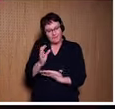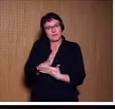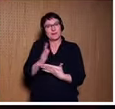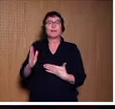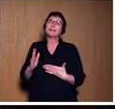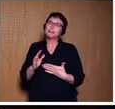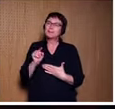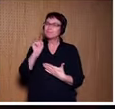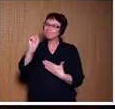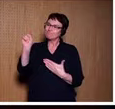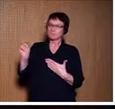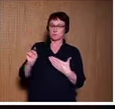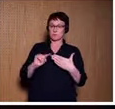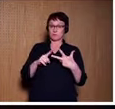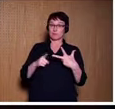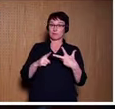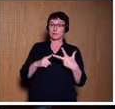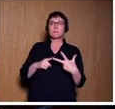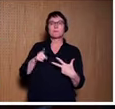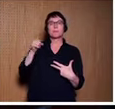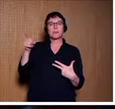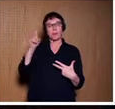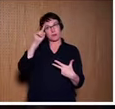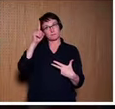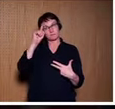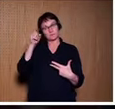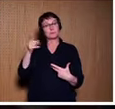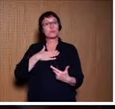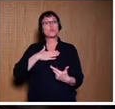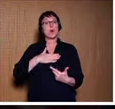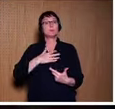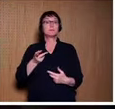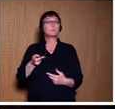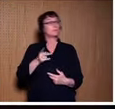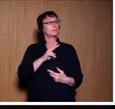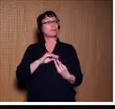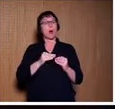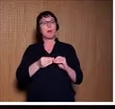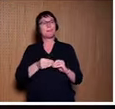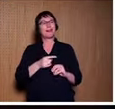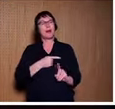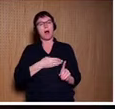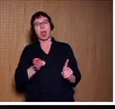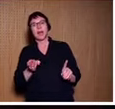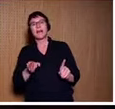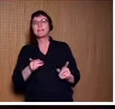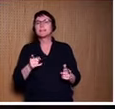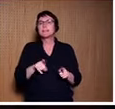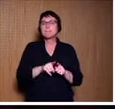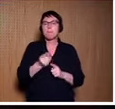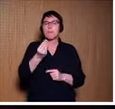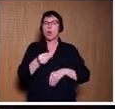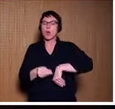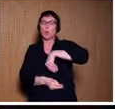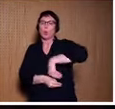Third, these initiatives are used to divert attention from other issues very often, such as corruption, social injustice, and